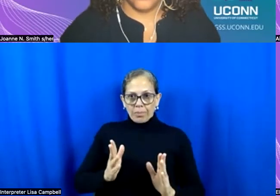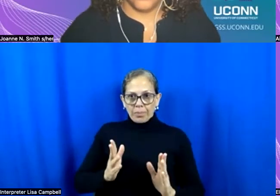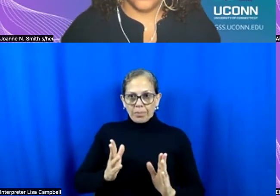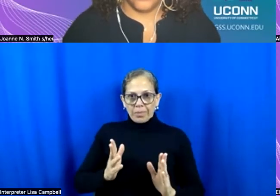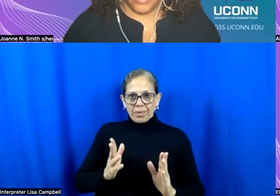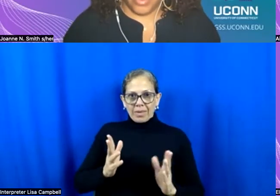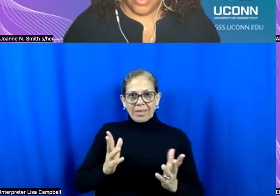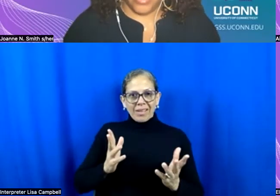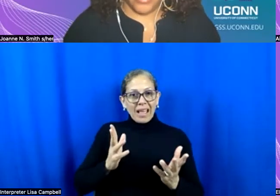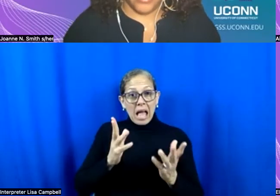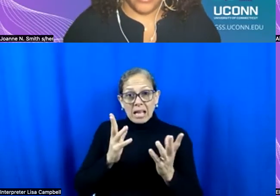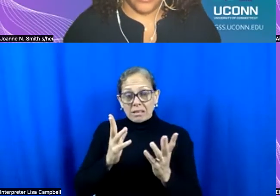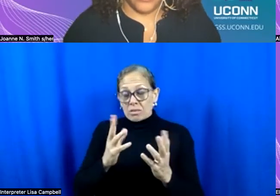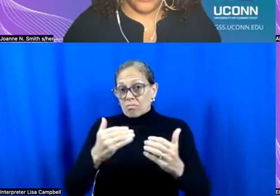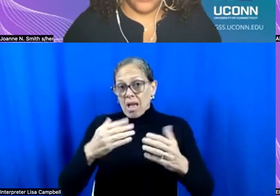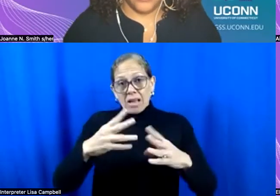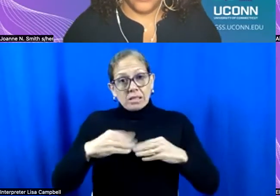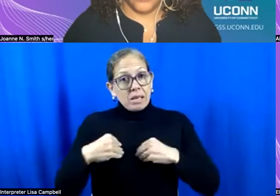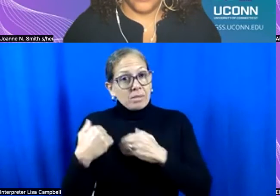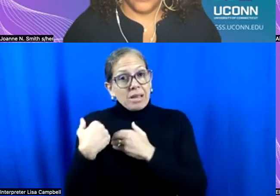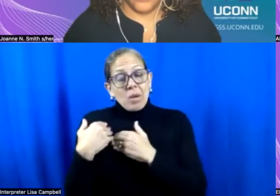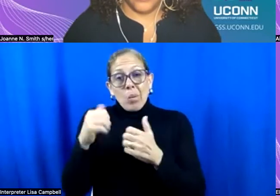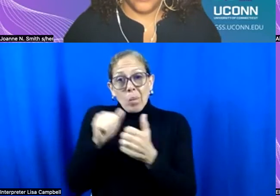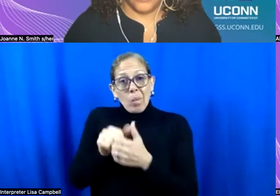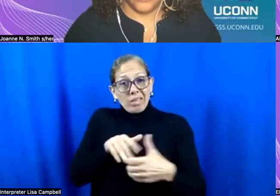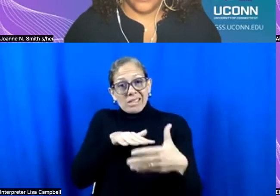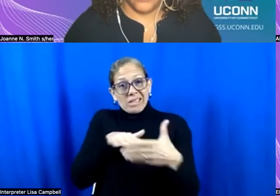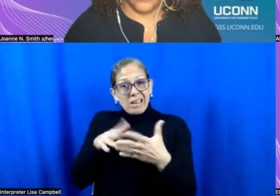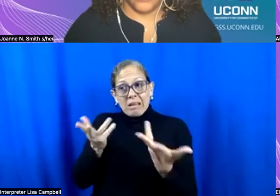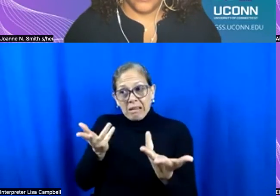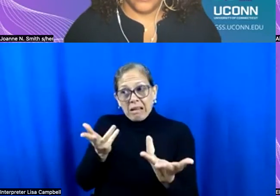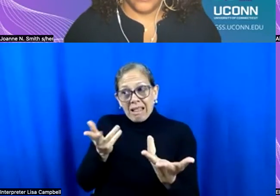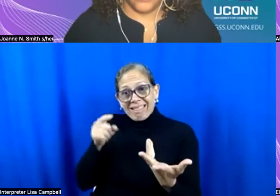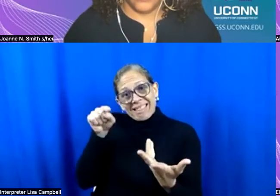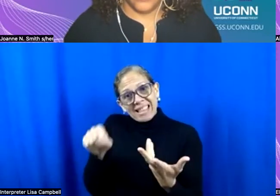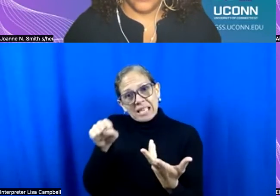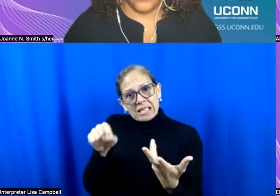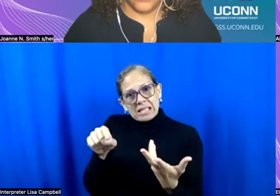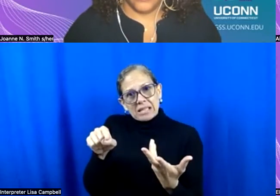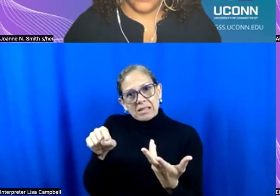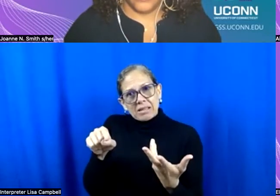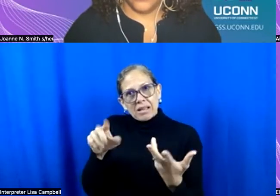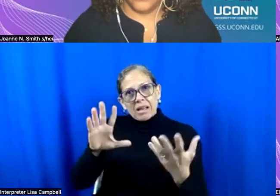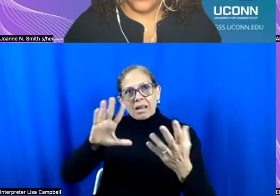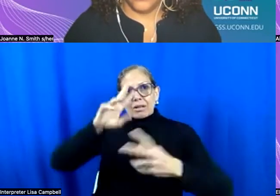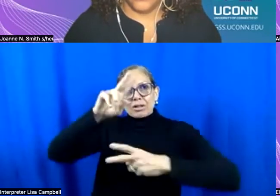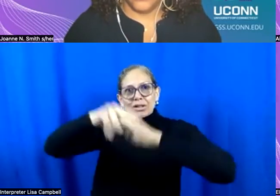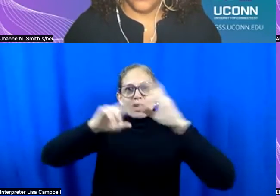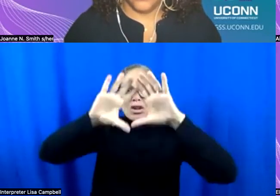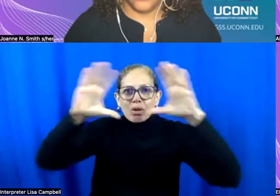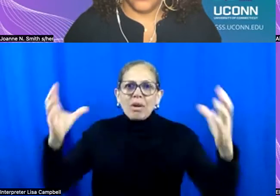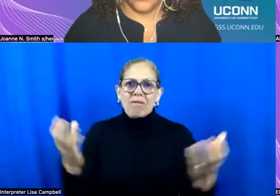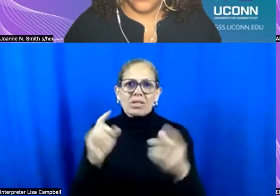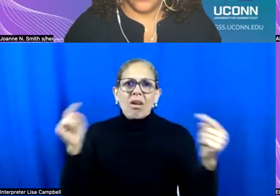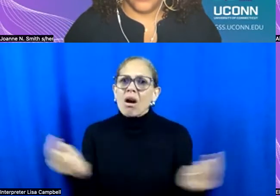in Love with Accountability, as in terms of the anthology, these are universal harms that happen.